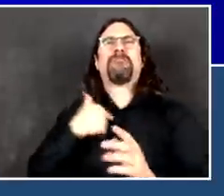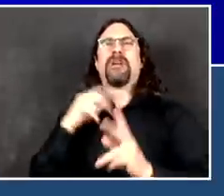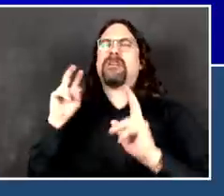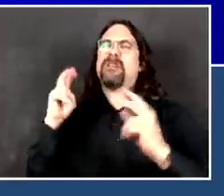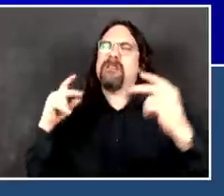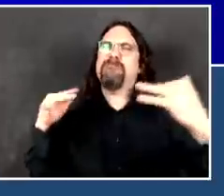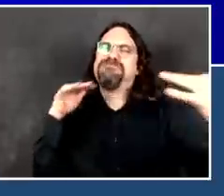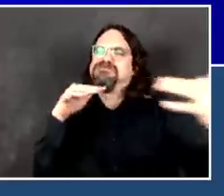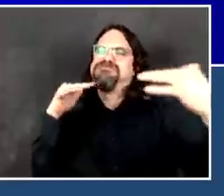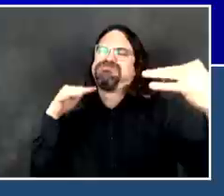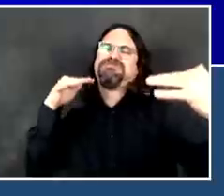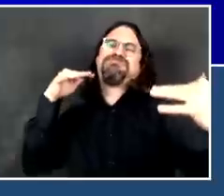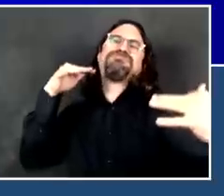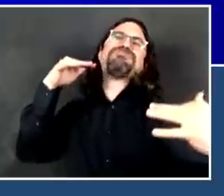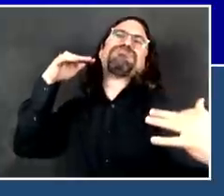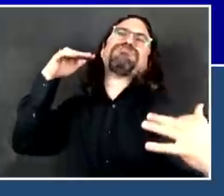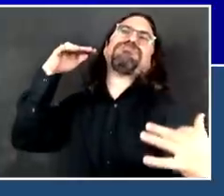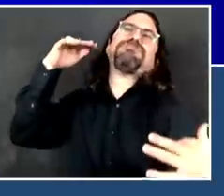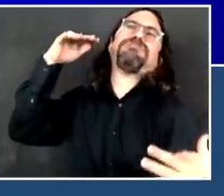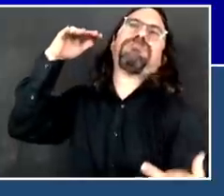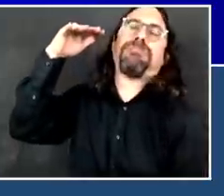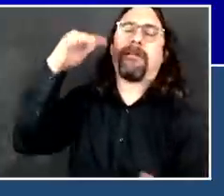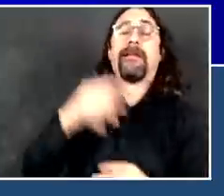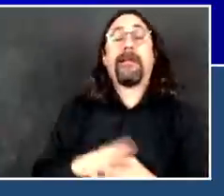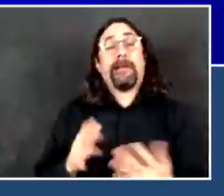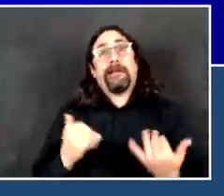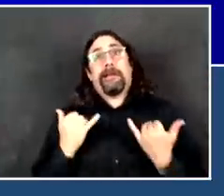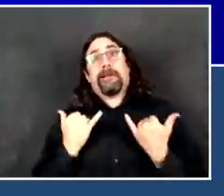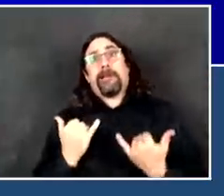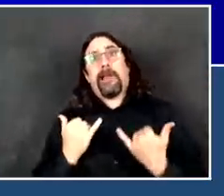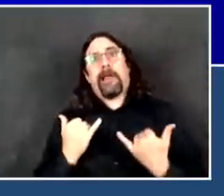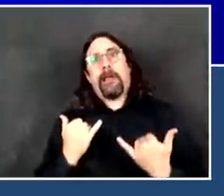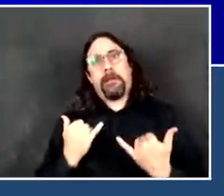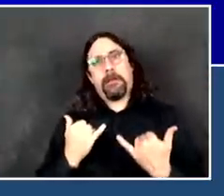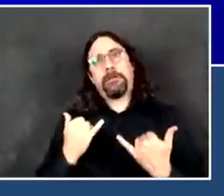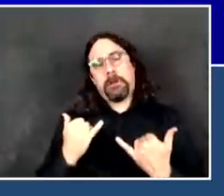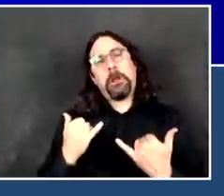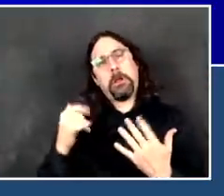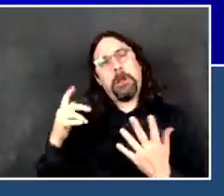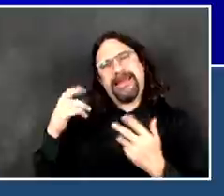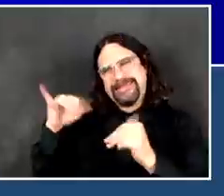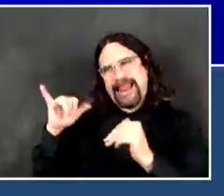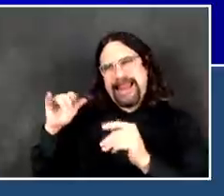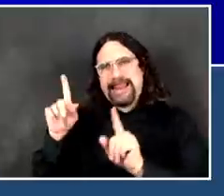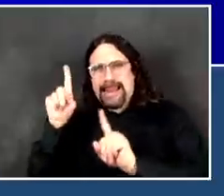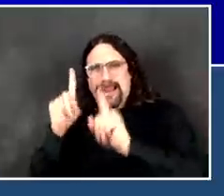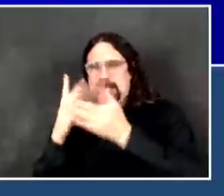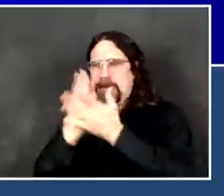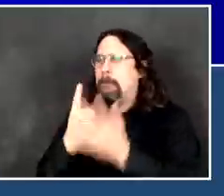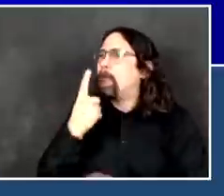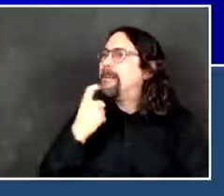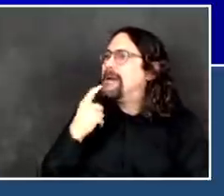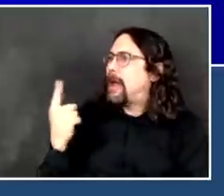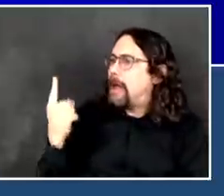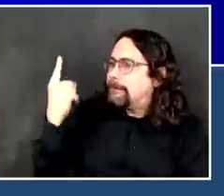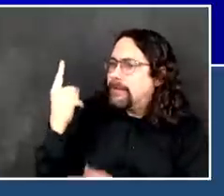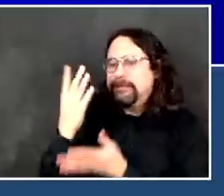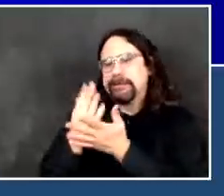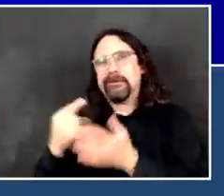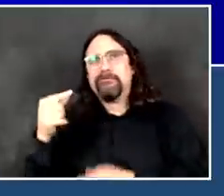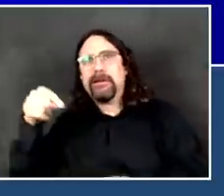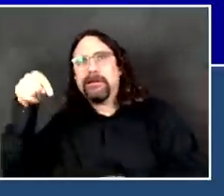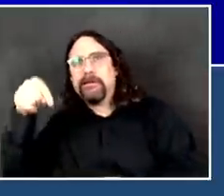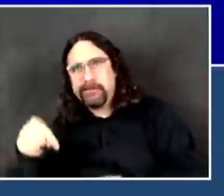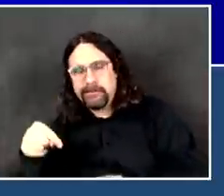we wanted to be, we definitely see some real movement, and that's really good news. So first, the daily number of people admitted to hospitals